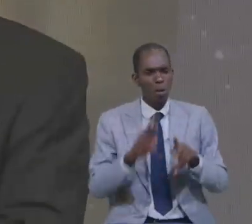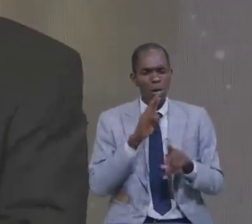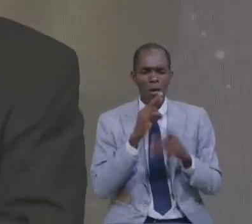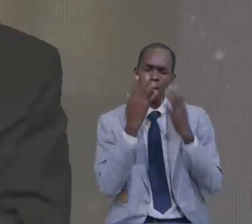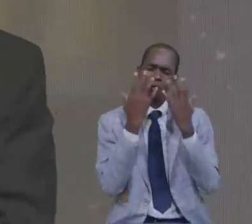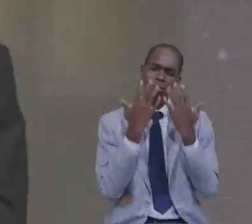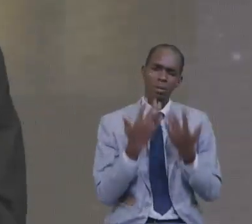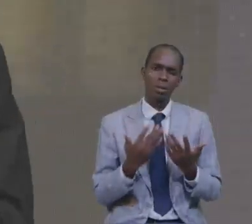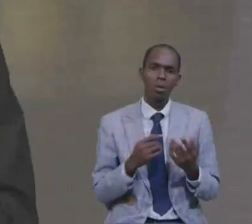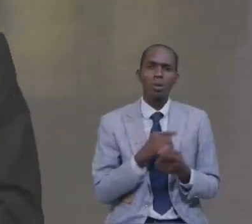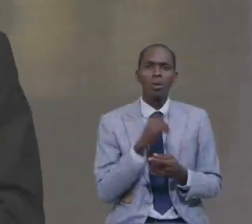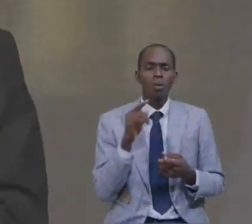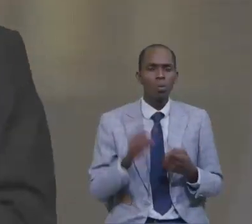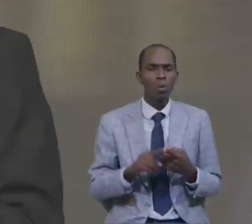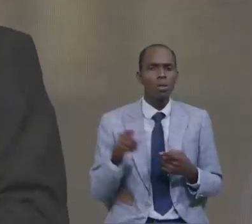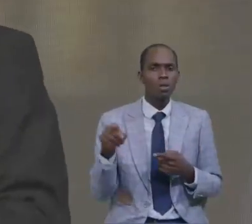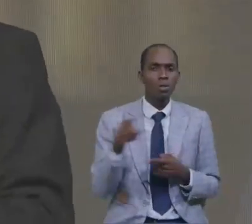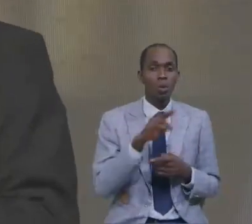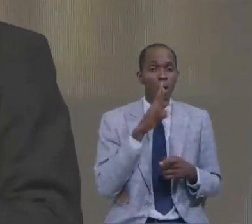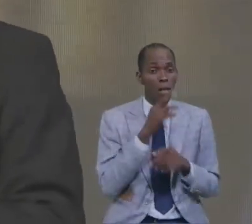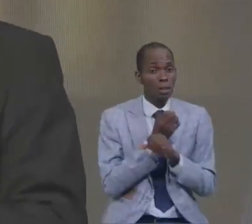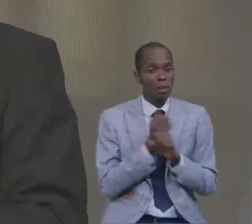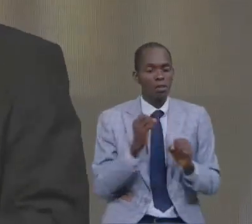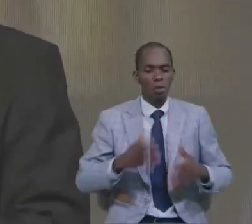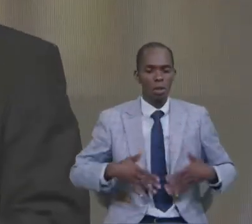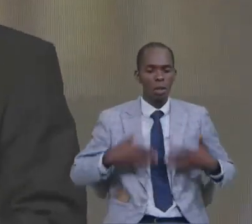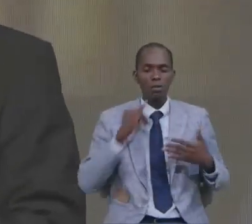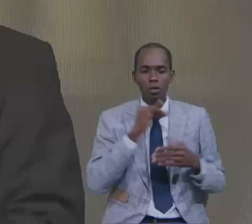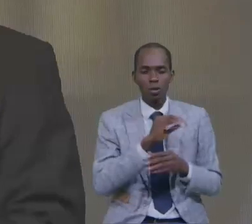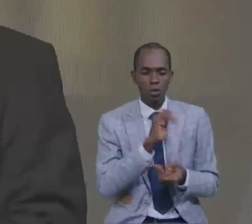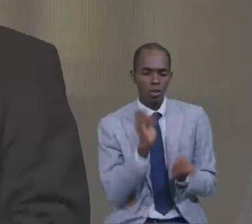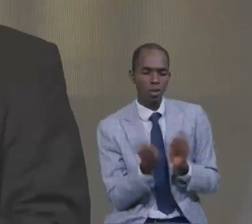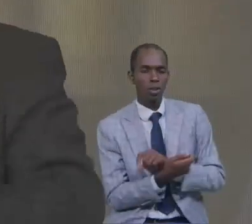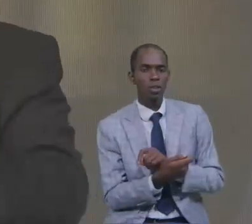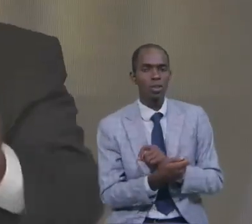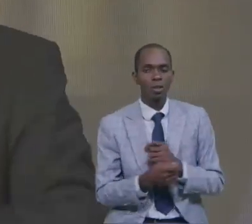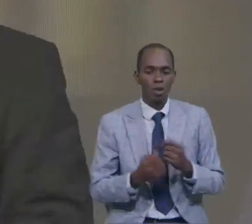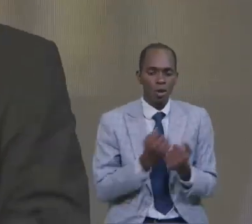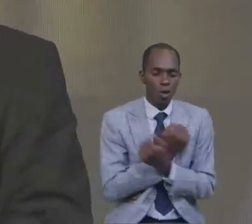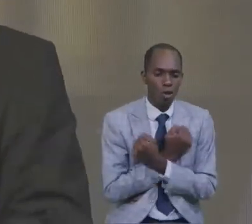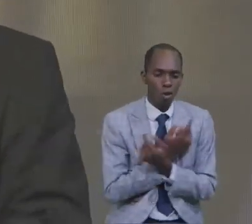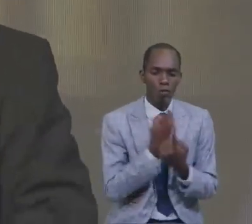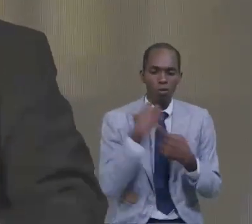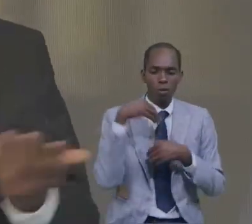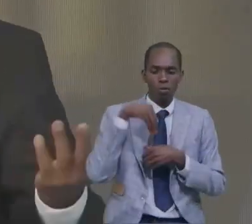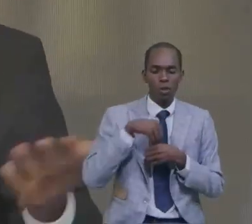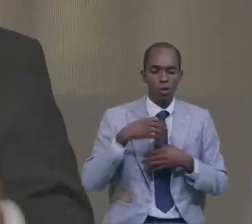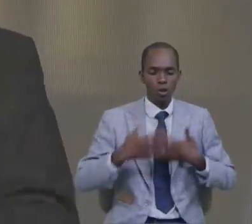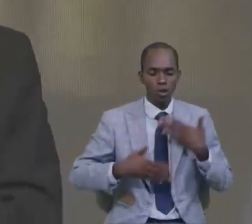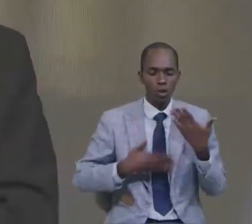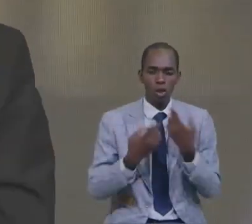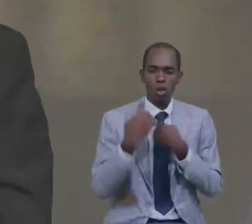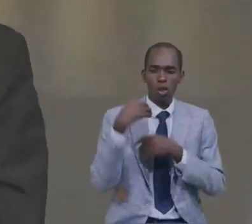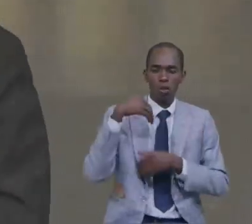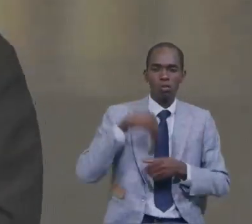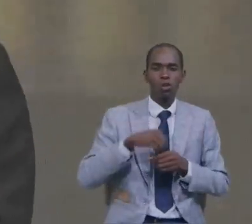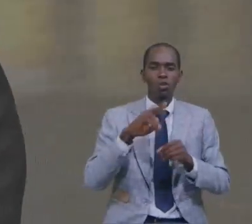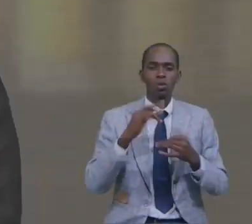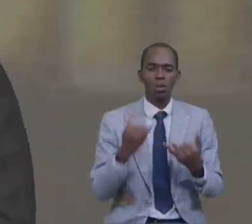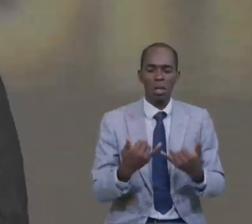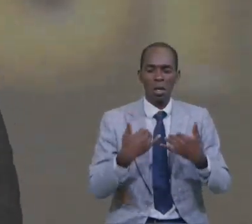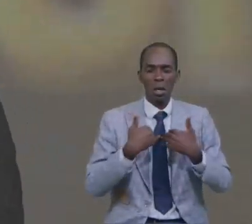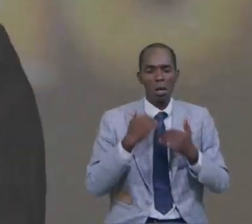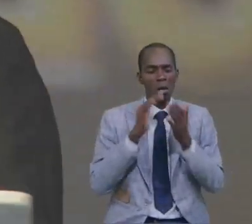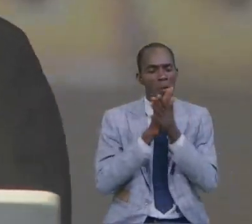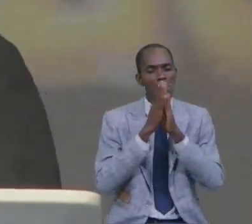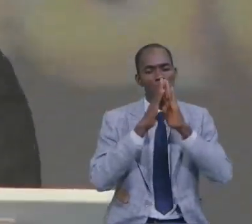have the peace of God with you. Long suffering. You're able to endure. Gentleness. You're not